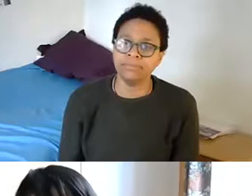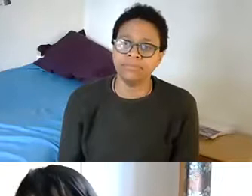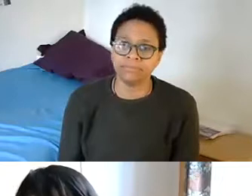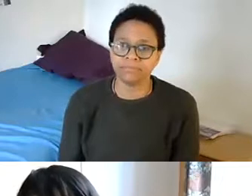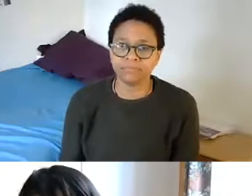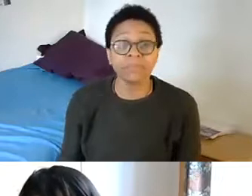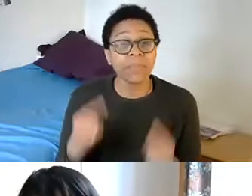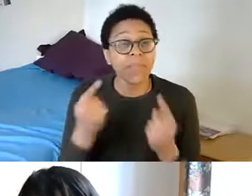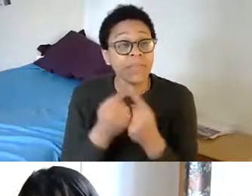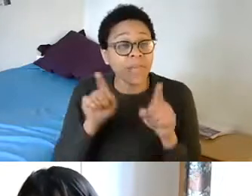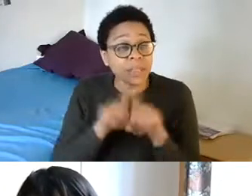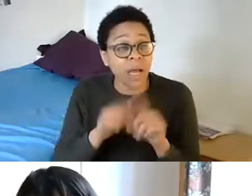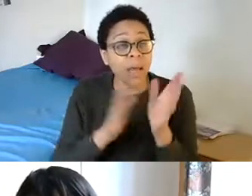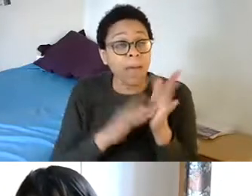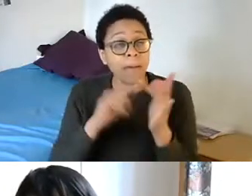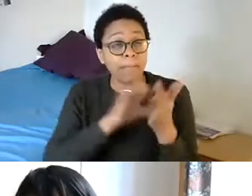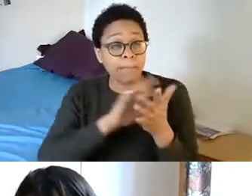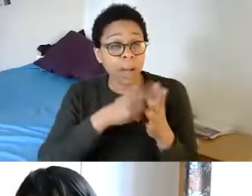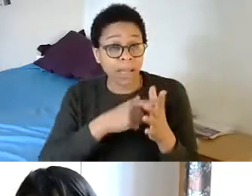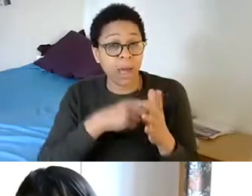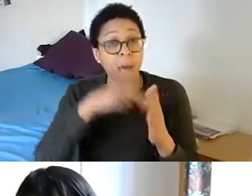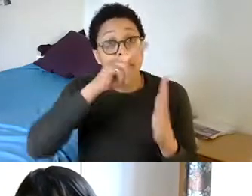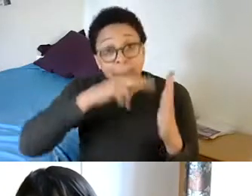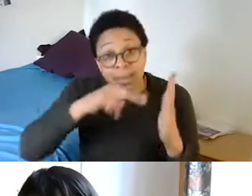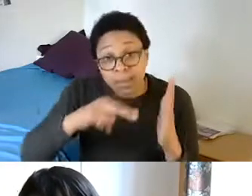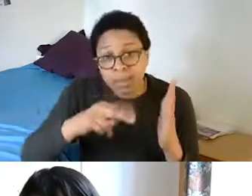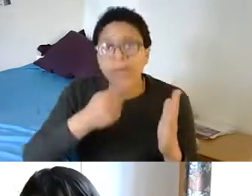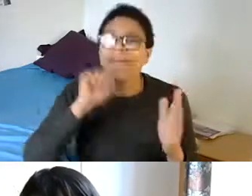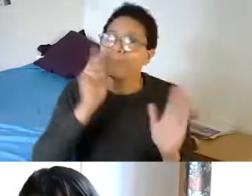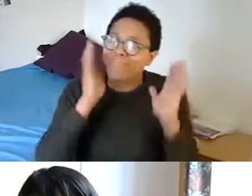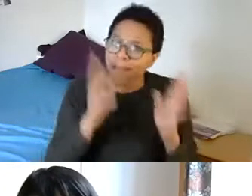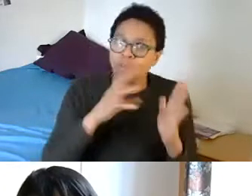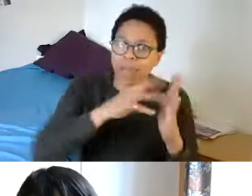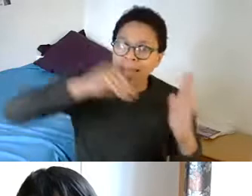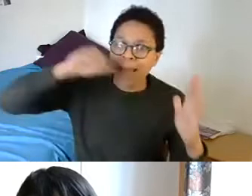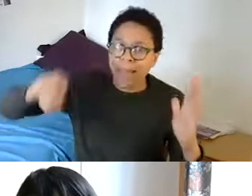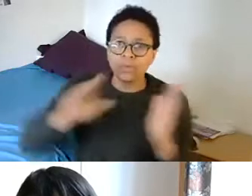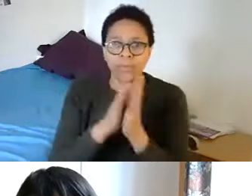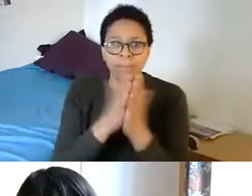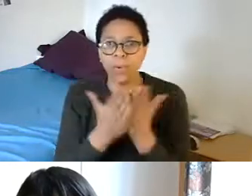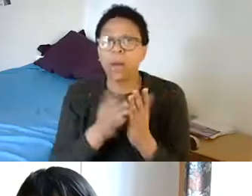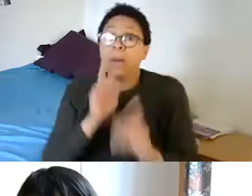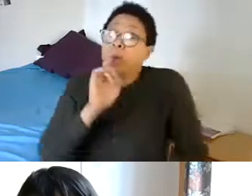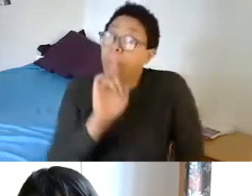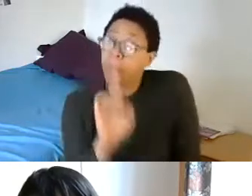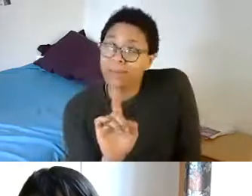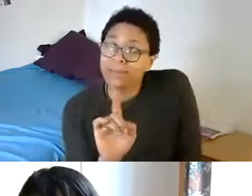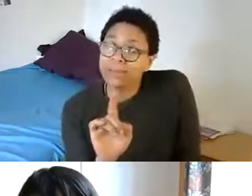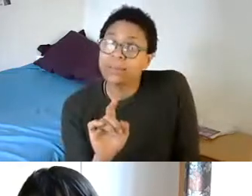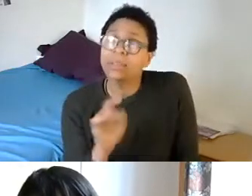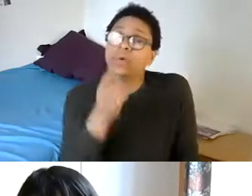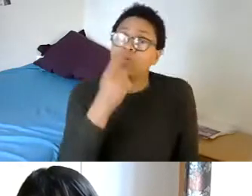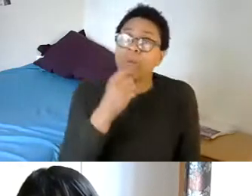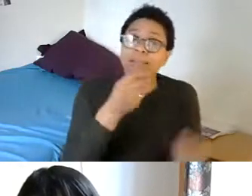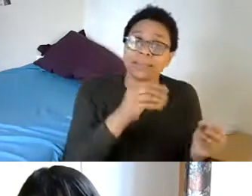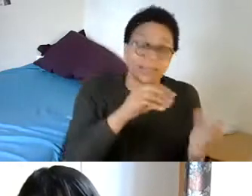mica painting, yes, that will have to be removed from the book. But the plan is, so far, you can take it out of the